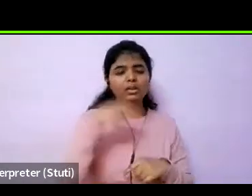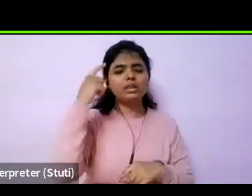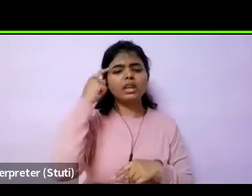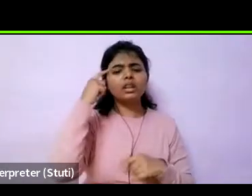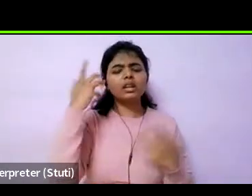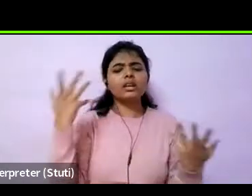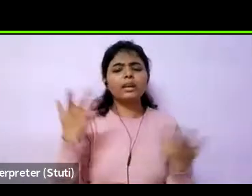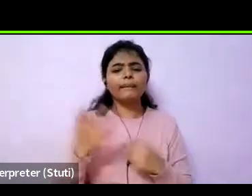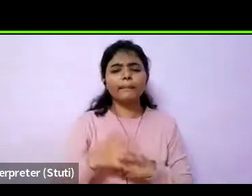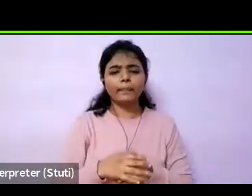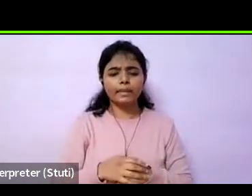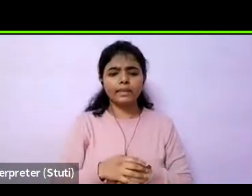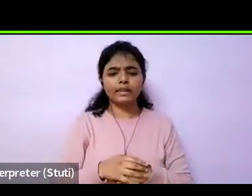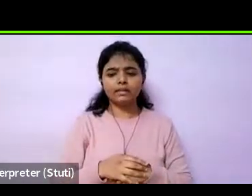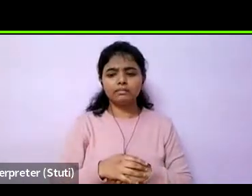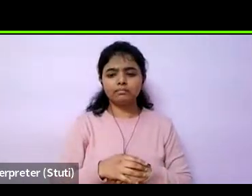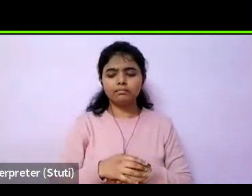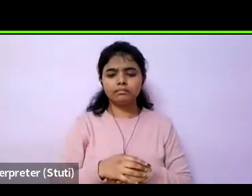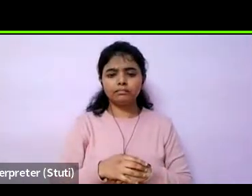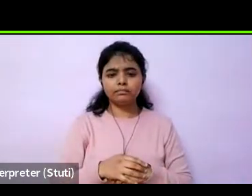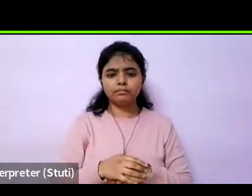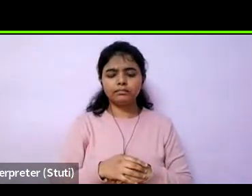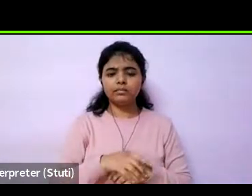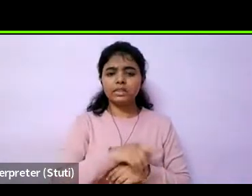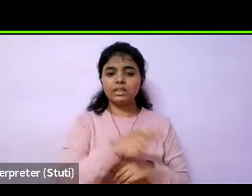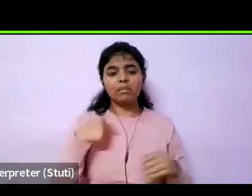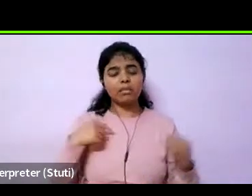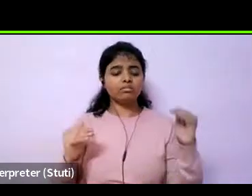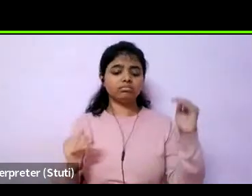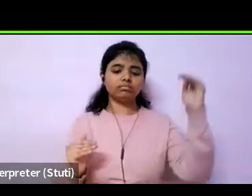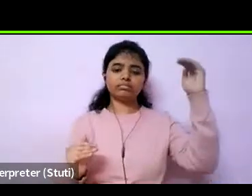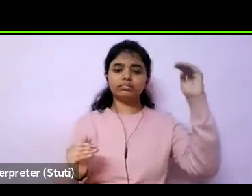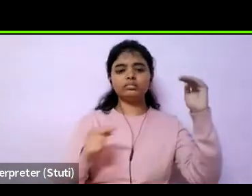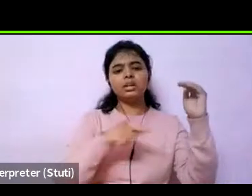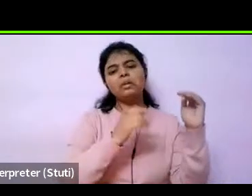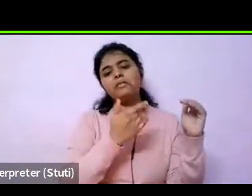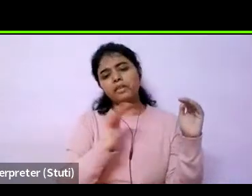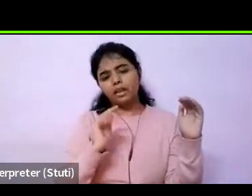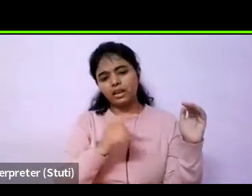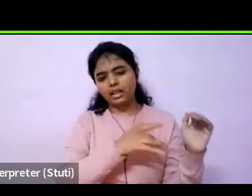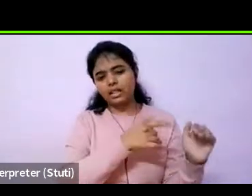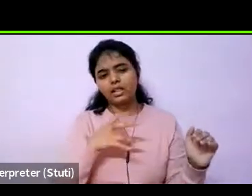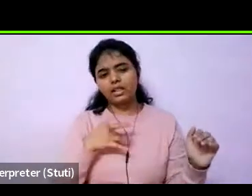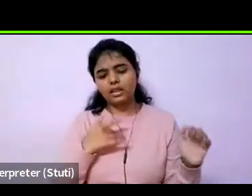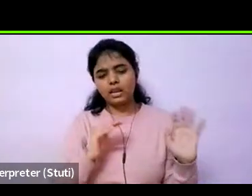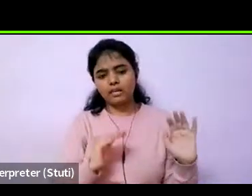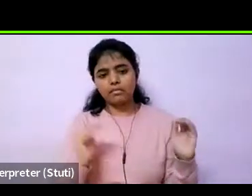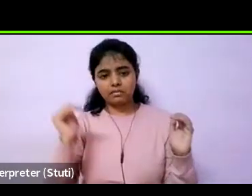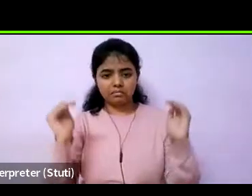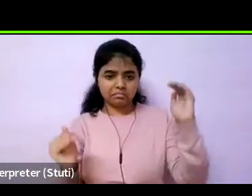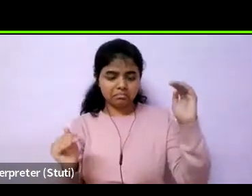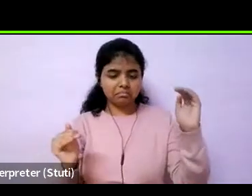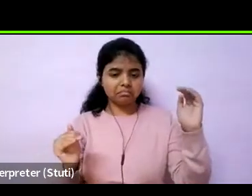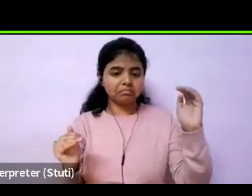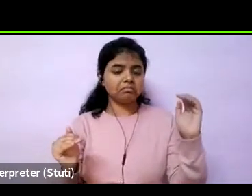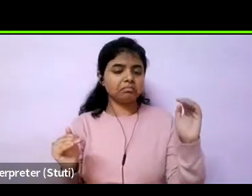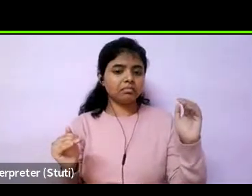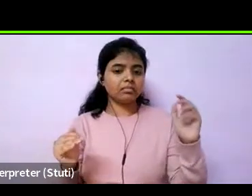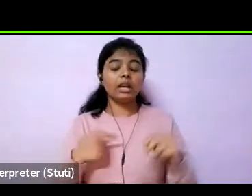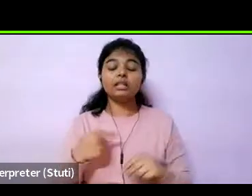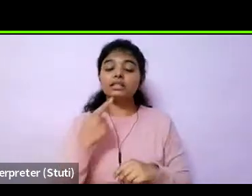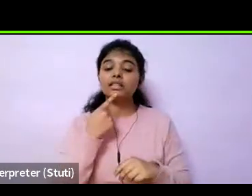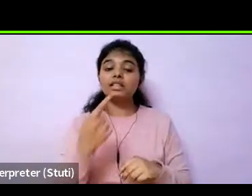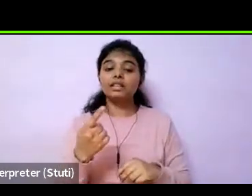belonging to a higher degree than that of the disabled community. But I would say that the disabled community